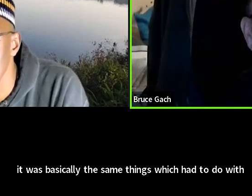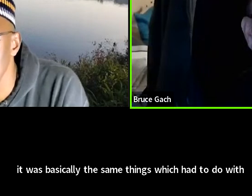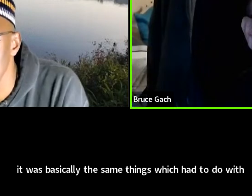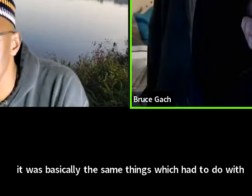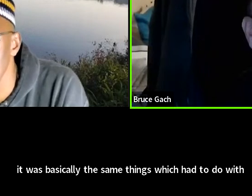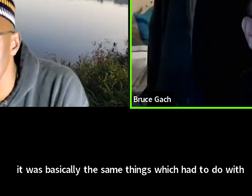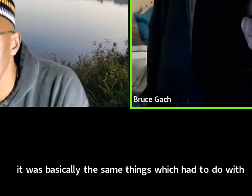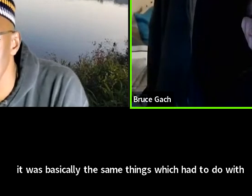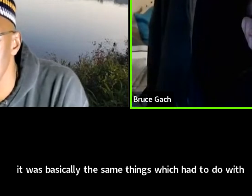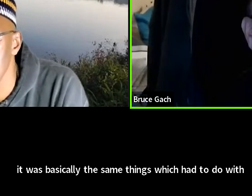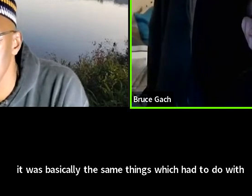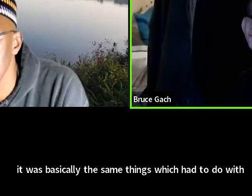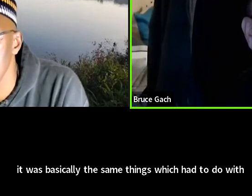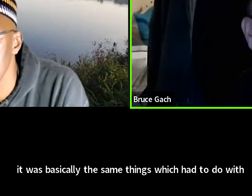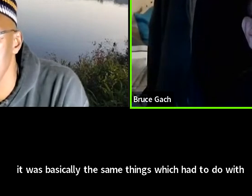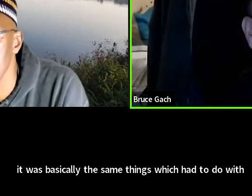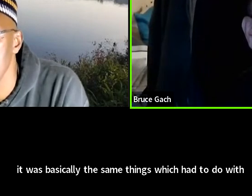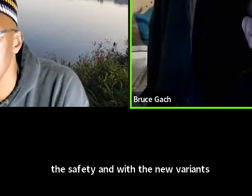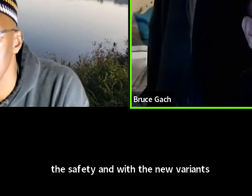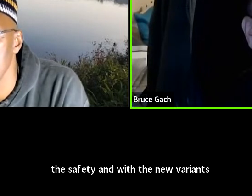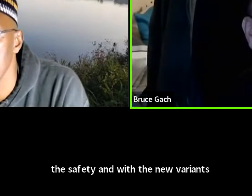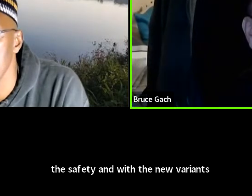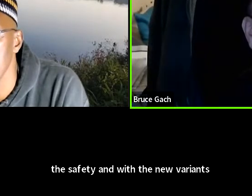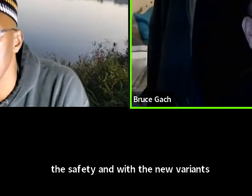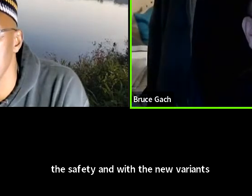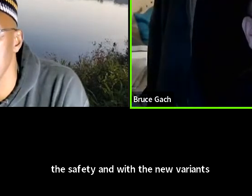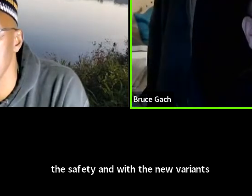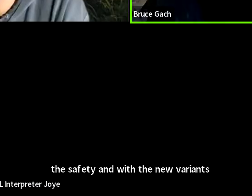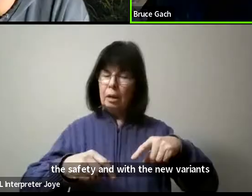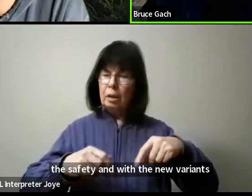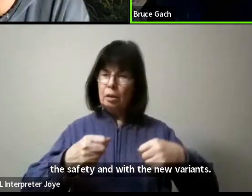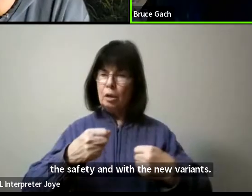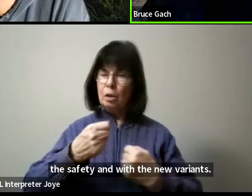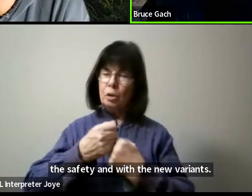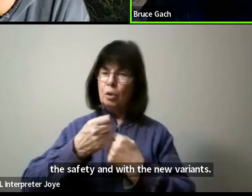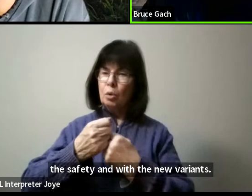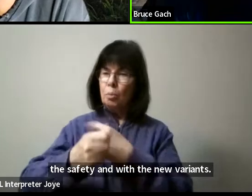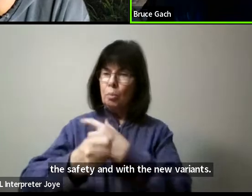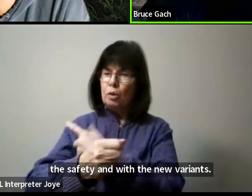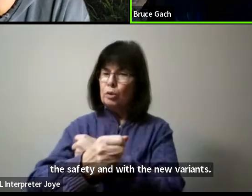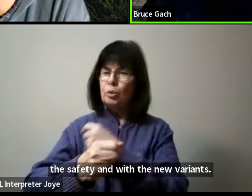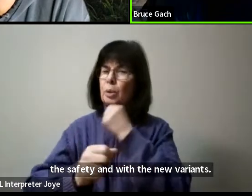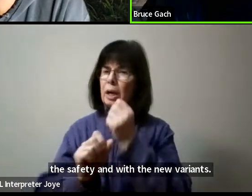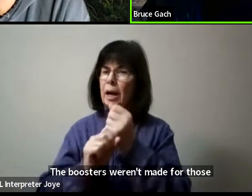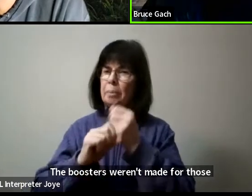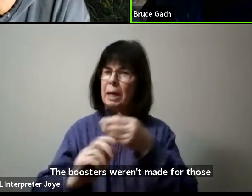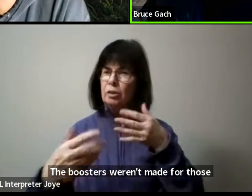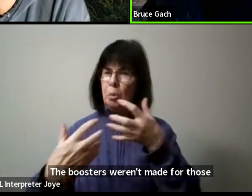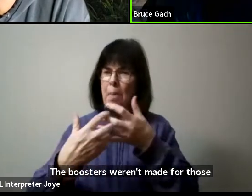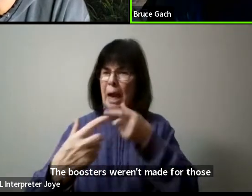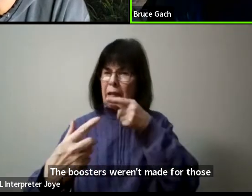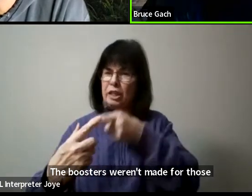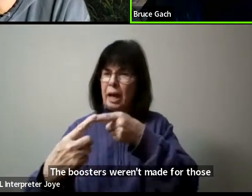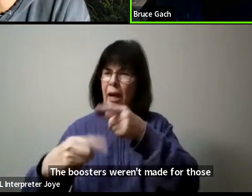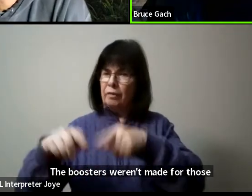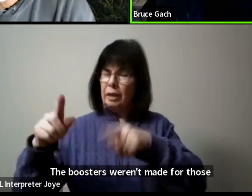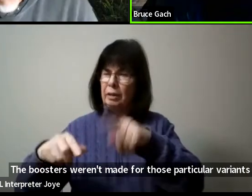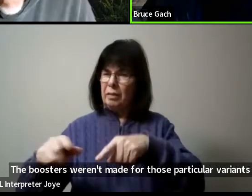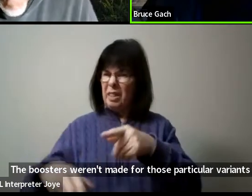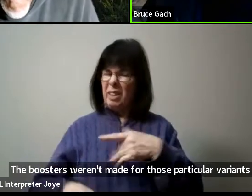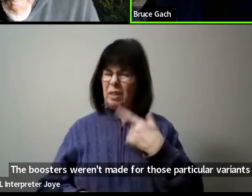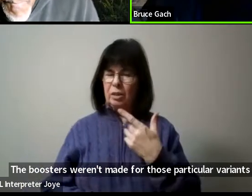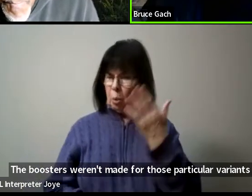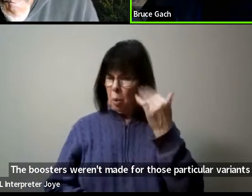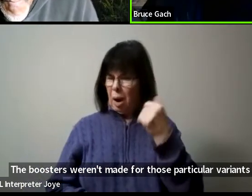variants, the boosters weren't made for those particular variants, they feel. And so why should you even think about